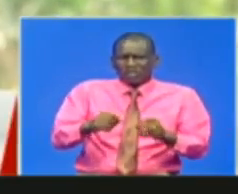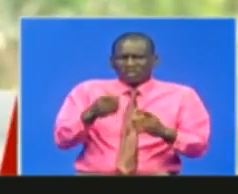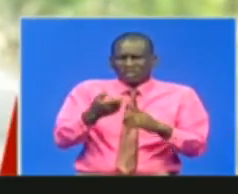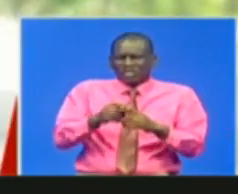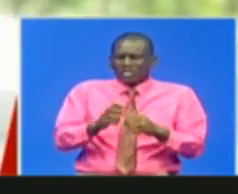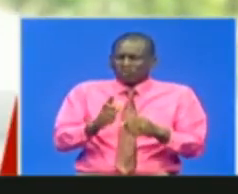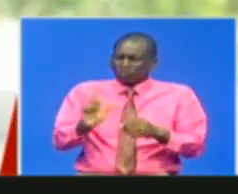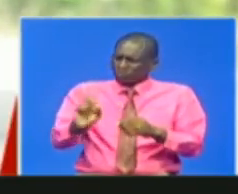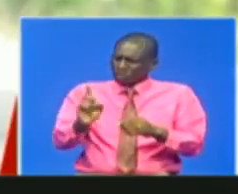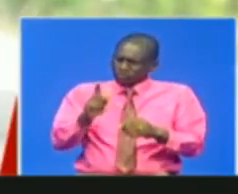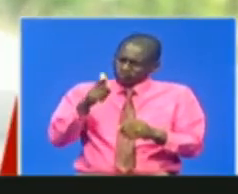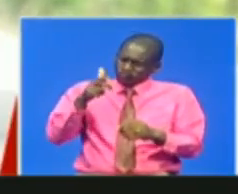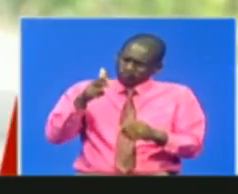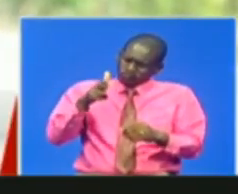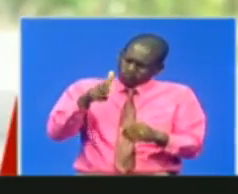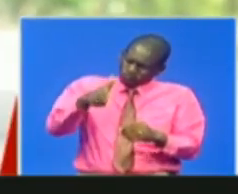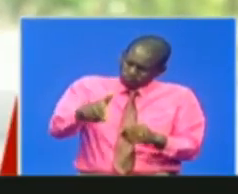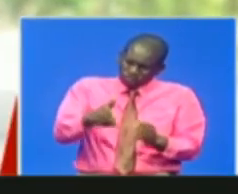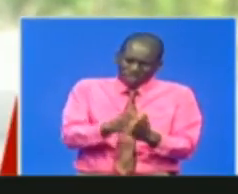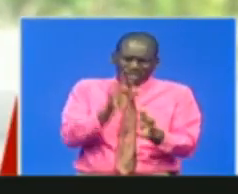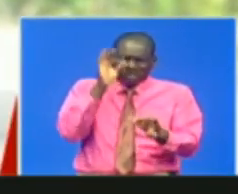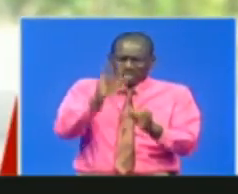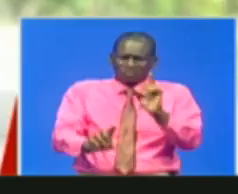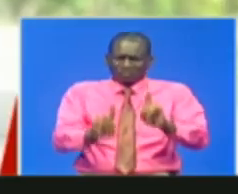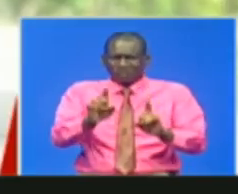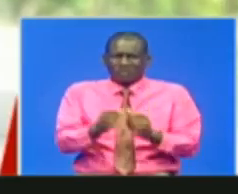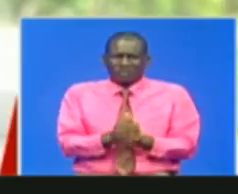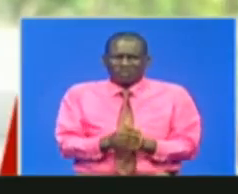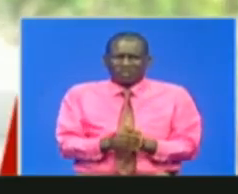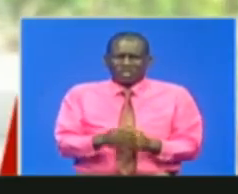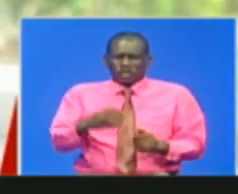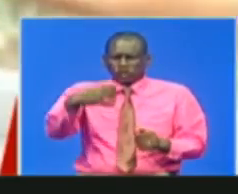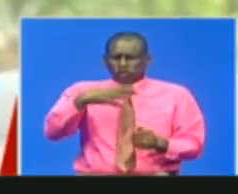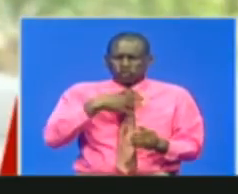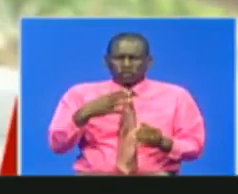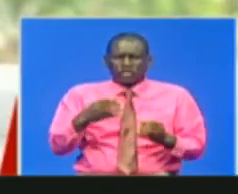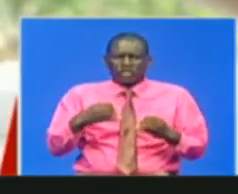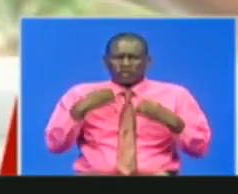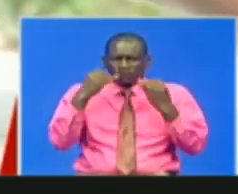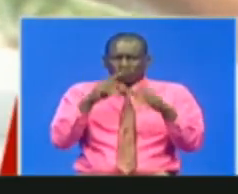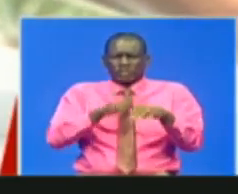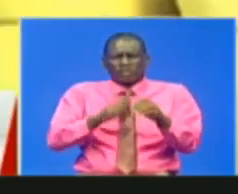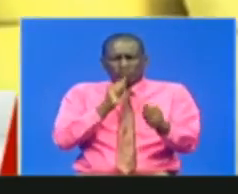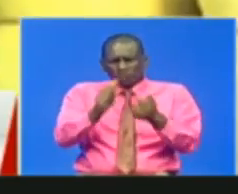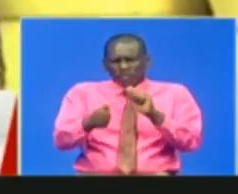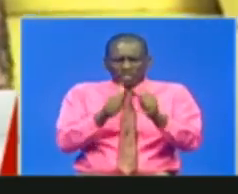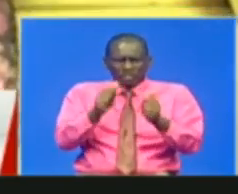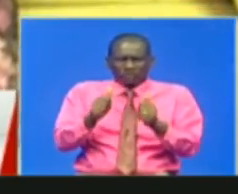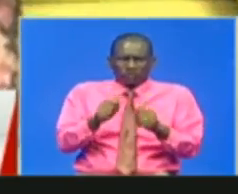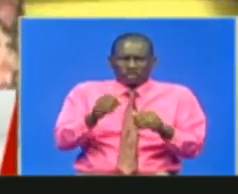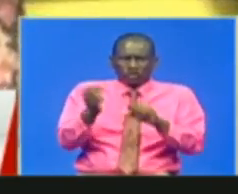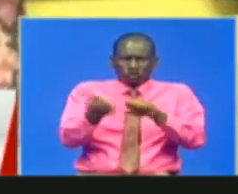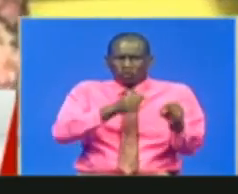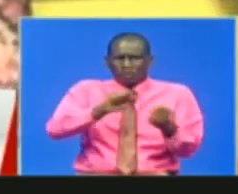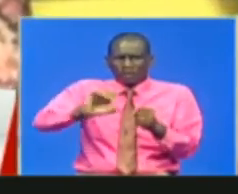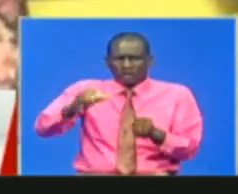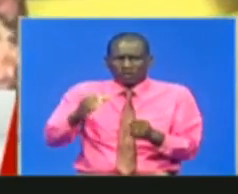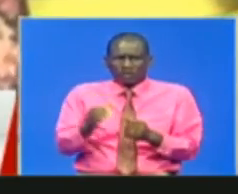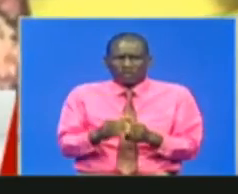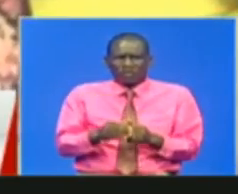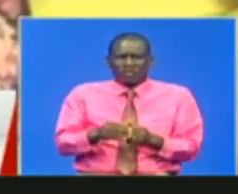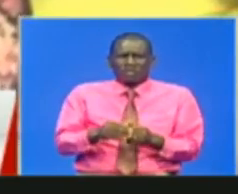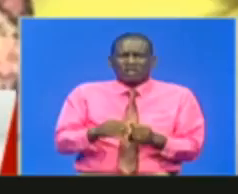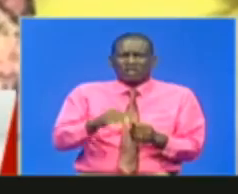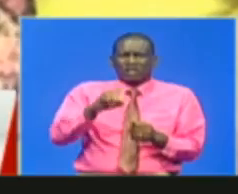kisha nikatia kiberiti. In a shocking revelation during an interview at Kuwor Village in Homa Bay County,